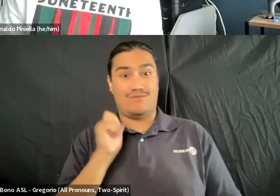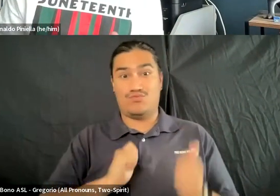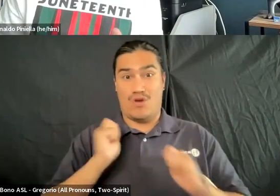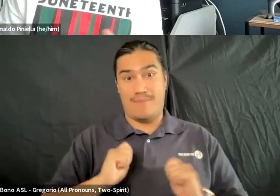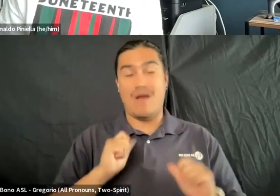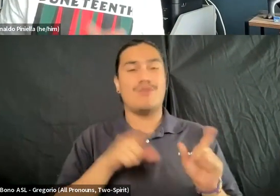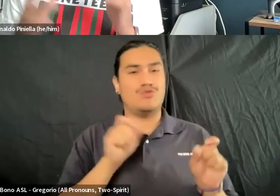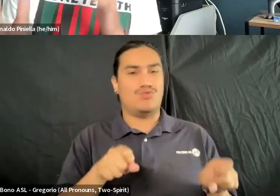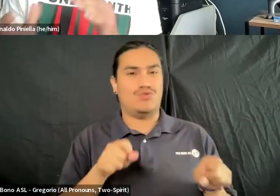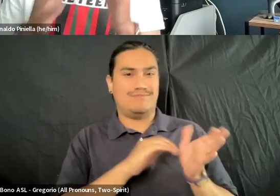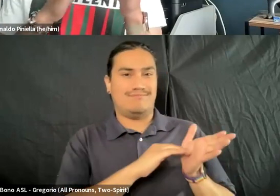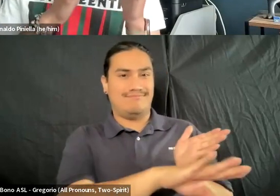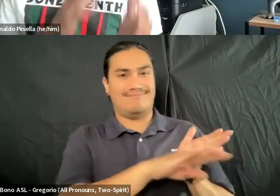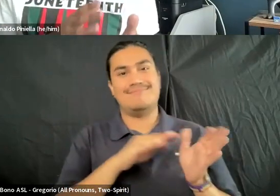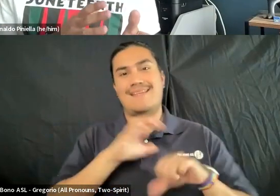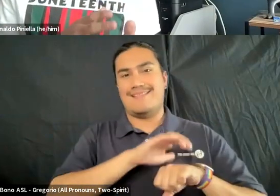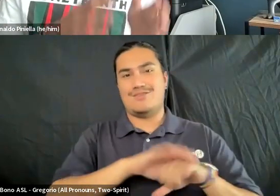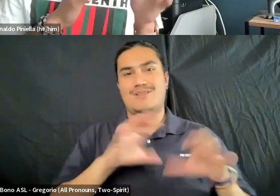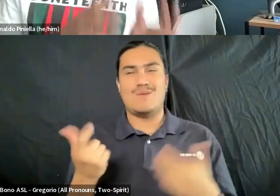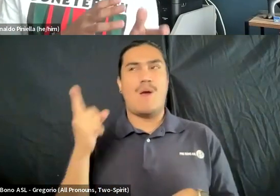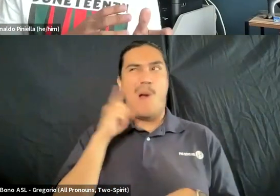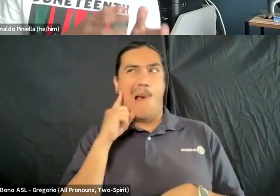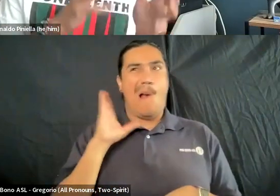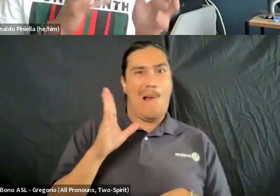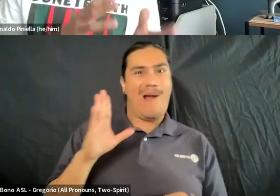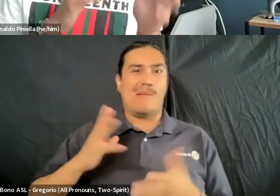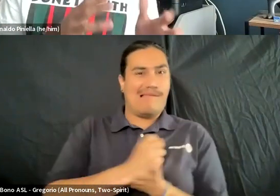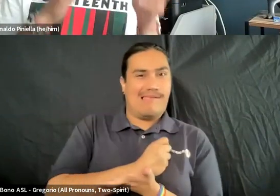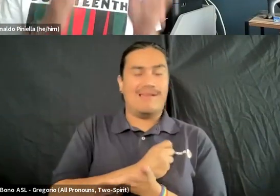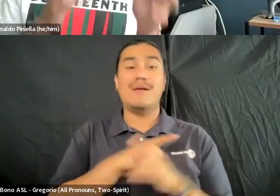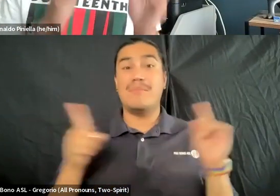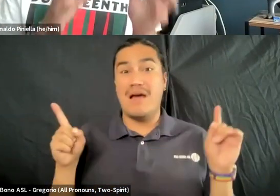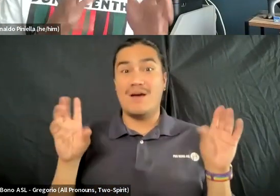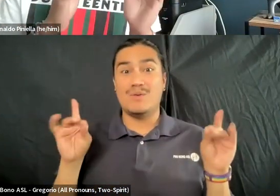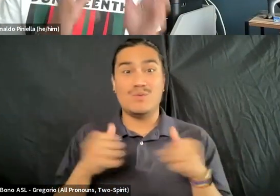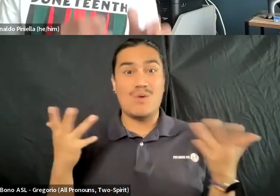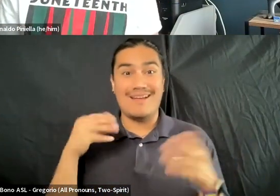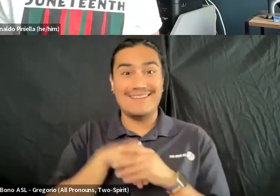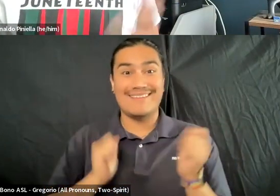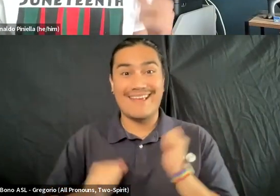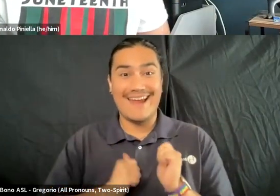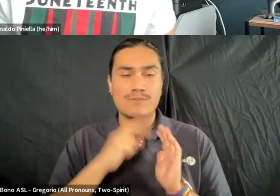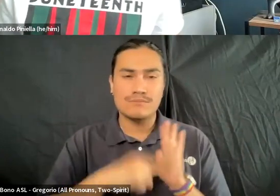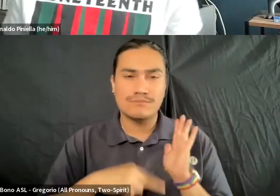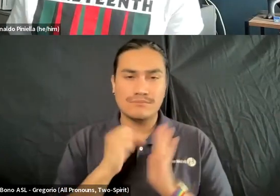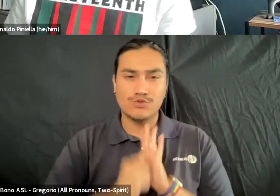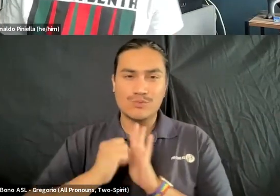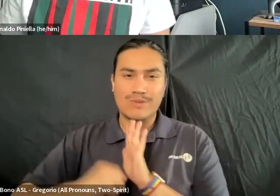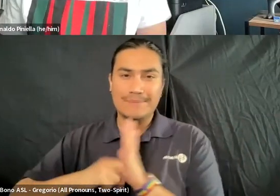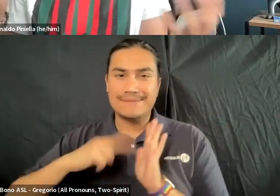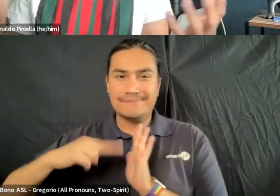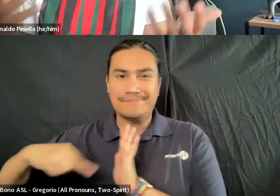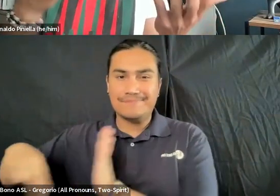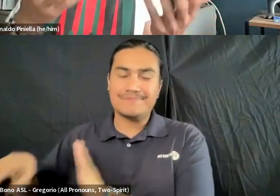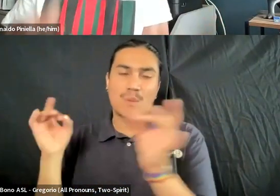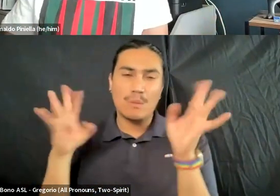take an English class. So I thought I was being slick, when actually all we do in theater is read scripts all the time. So that was a terrible choice.